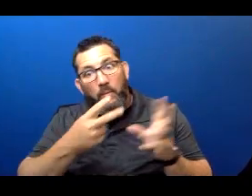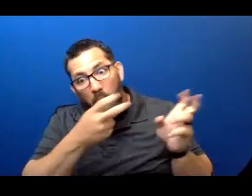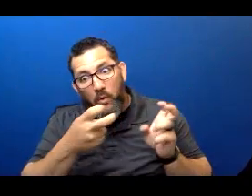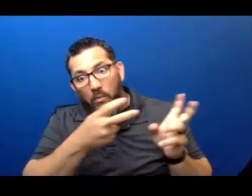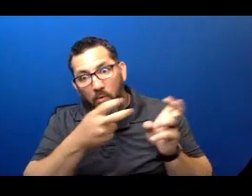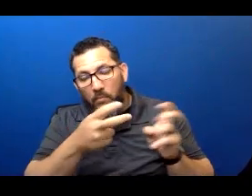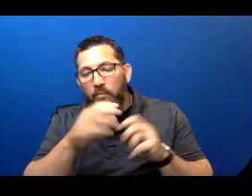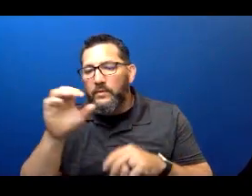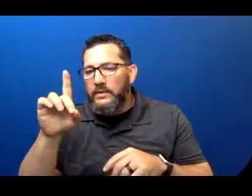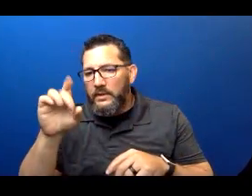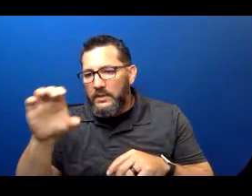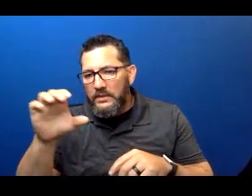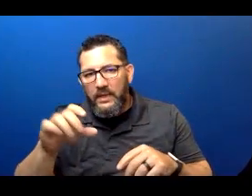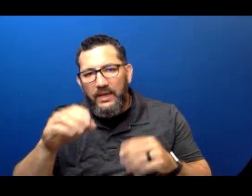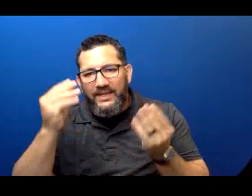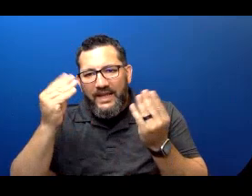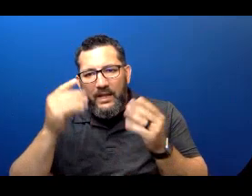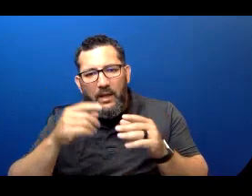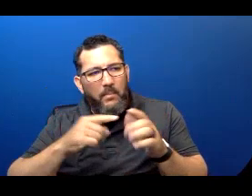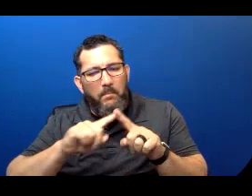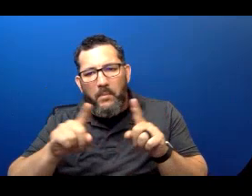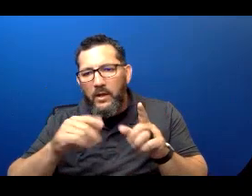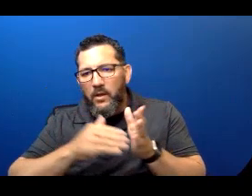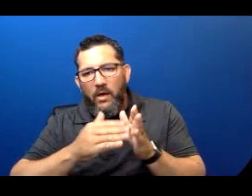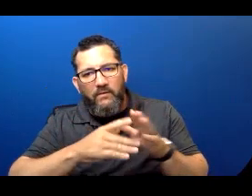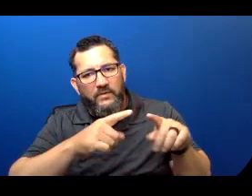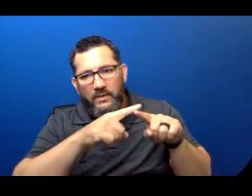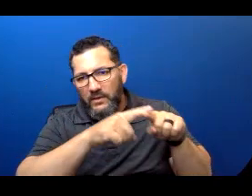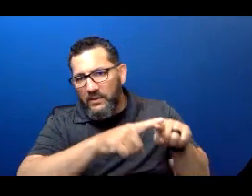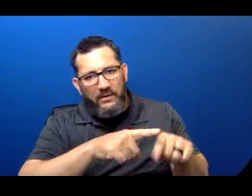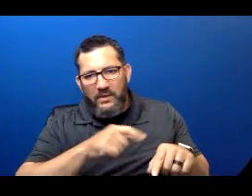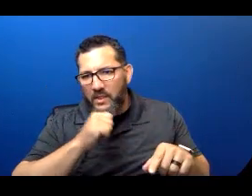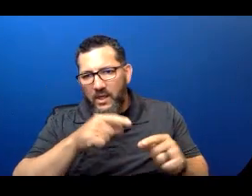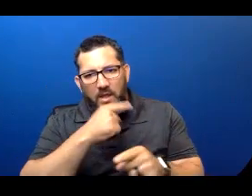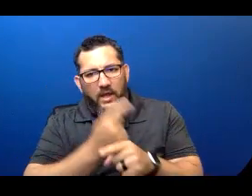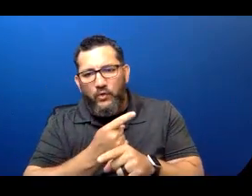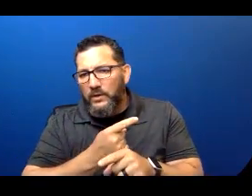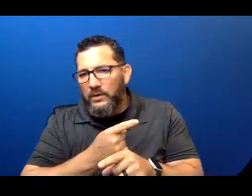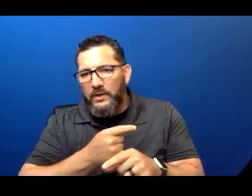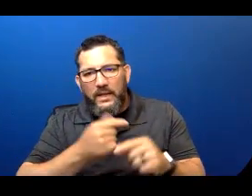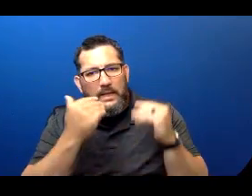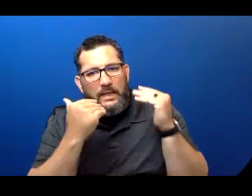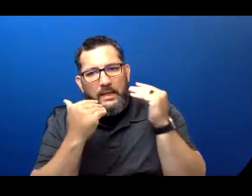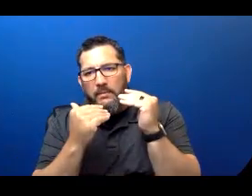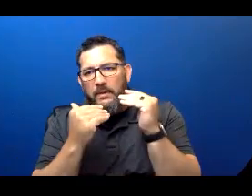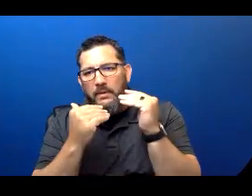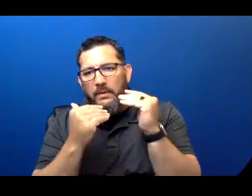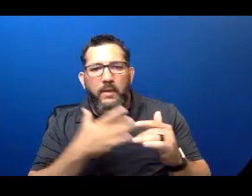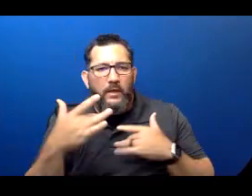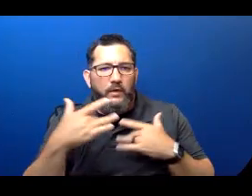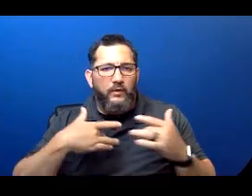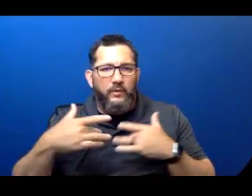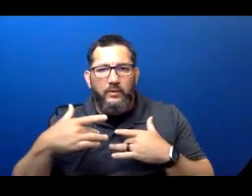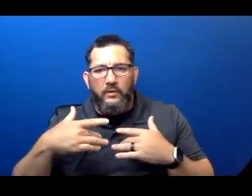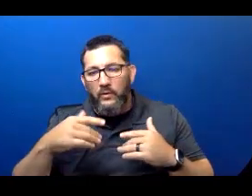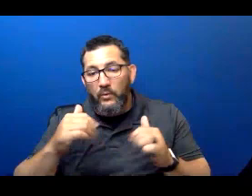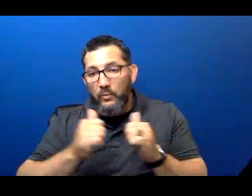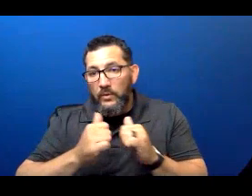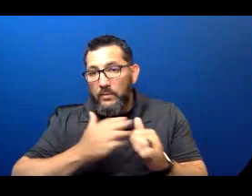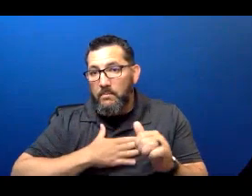can be very limiting and sometimes very inaccurate. And my concern, for example, with my agency is